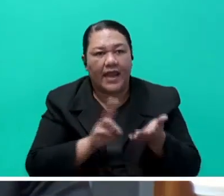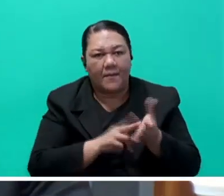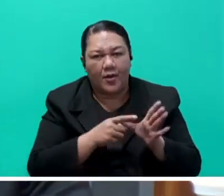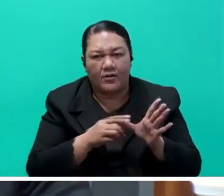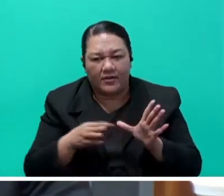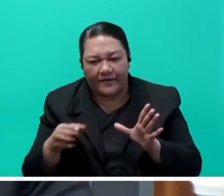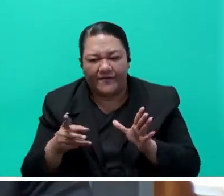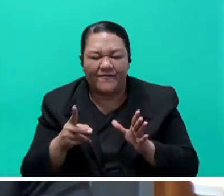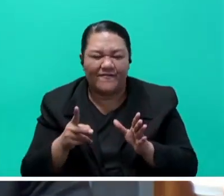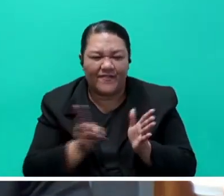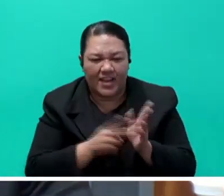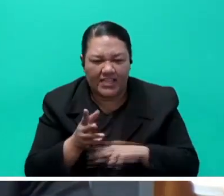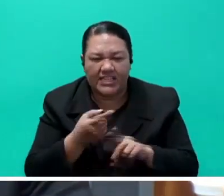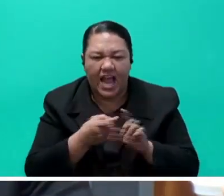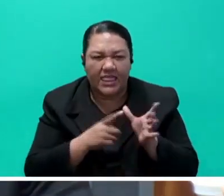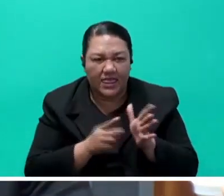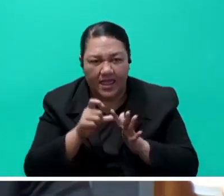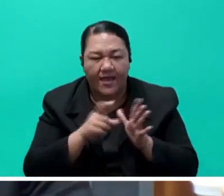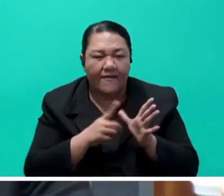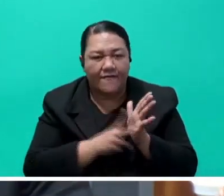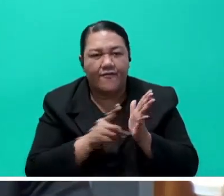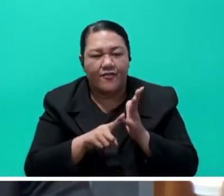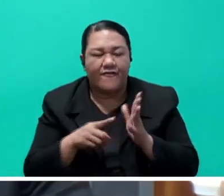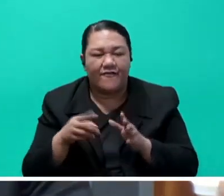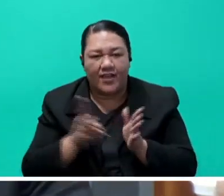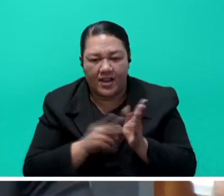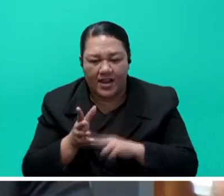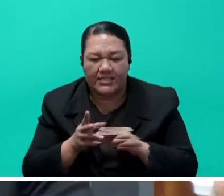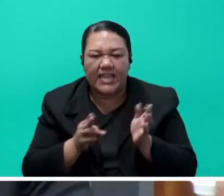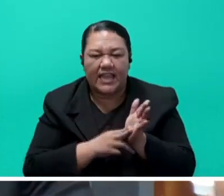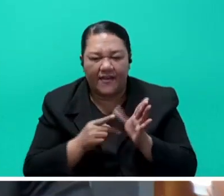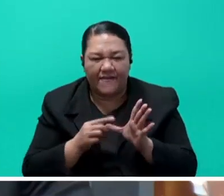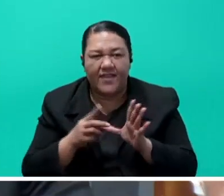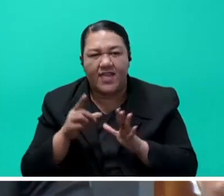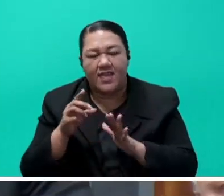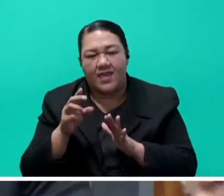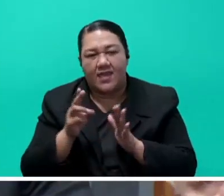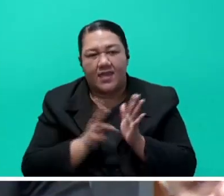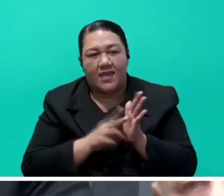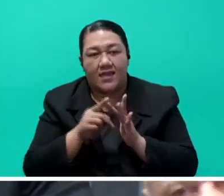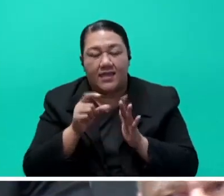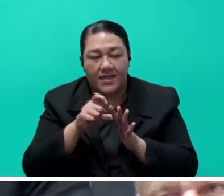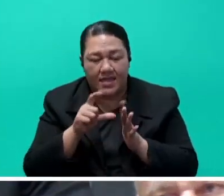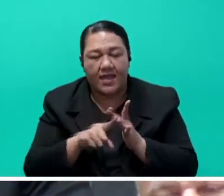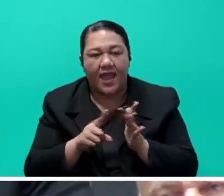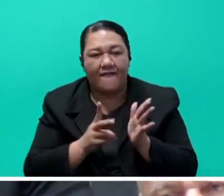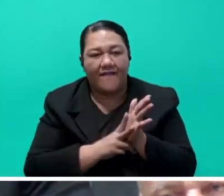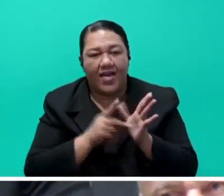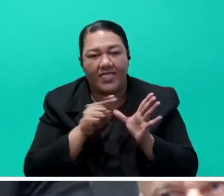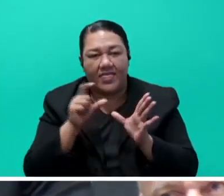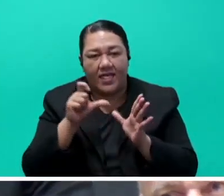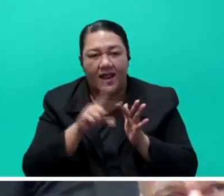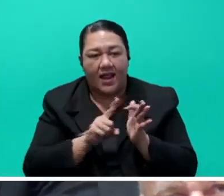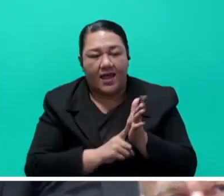Kadavu village, Namachiu village, Lavindi, and Vadale. And, however,